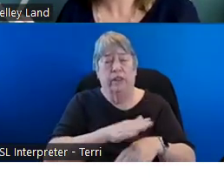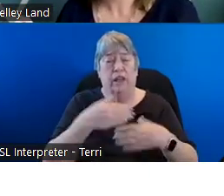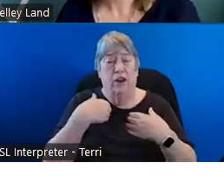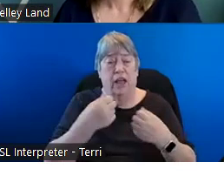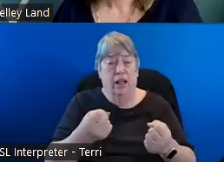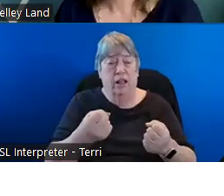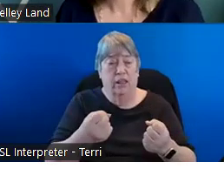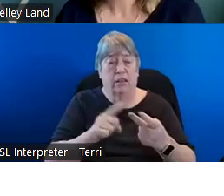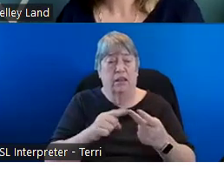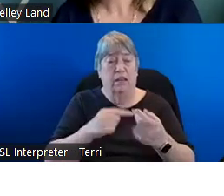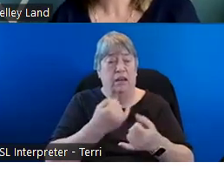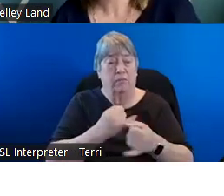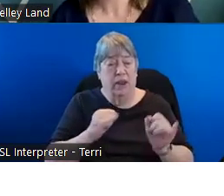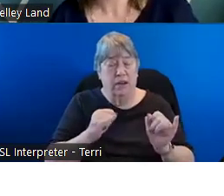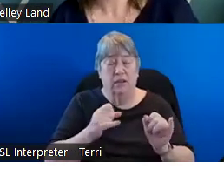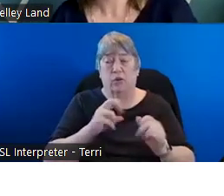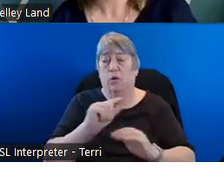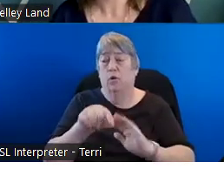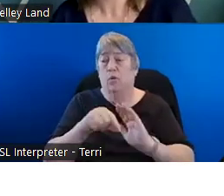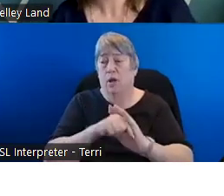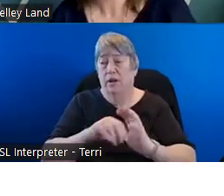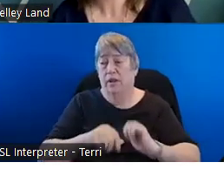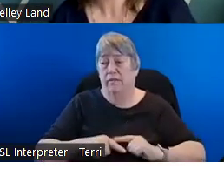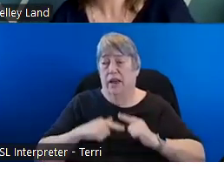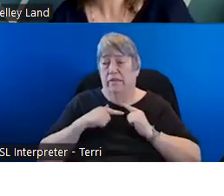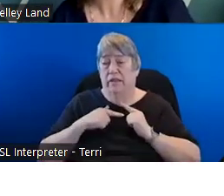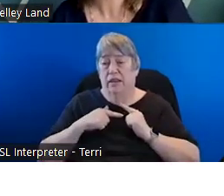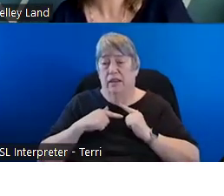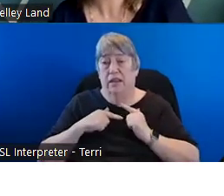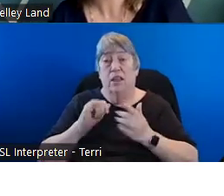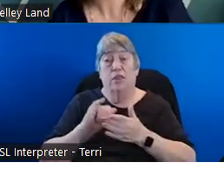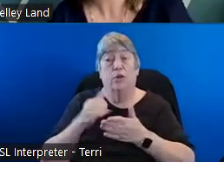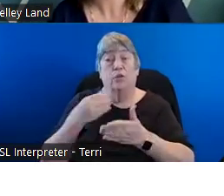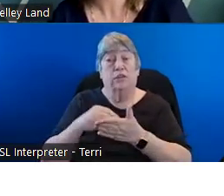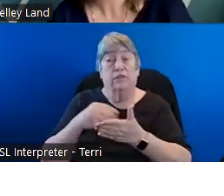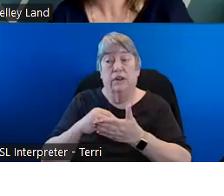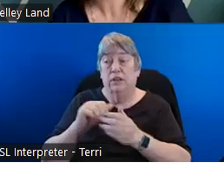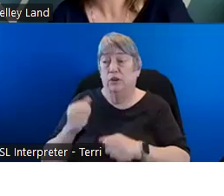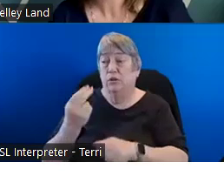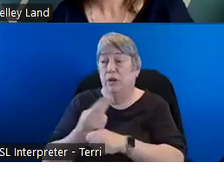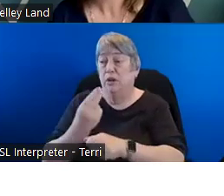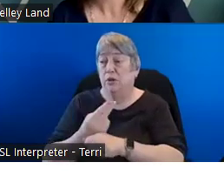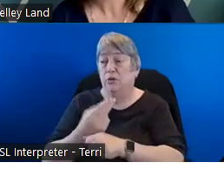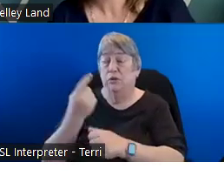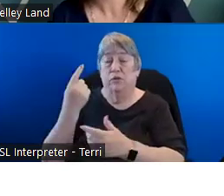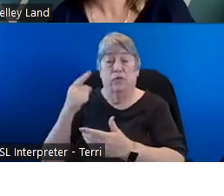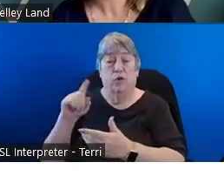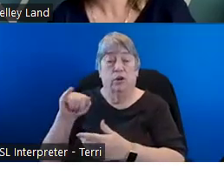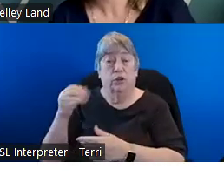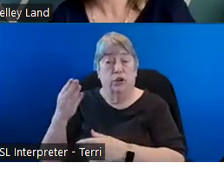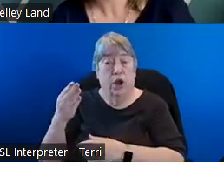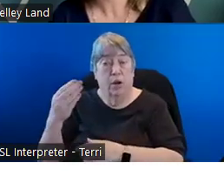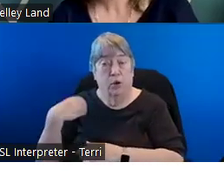life. The biggest thing that I want to point out here is that these funds could be used to help pay for job coaching or